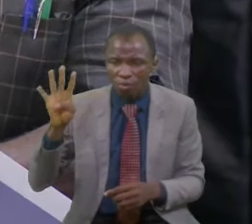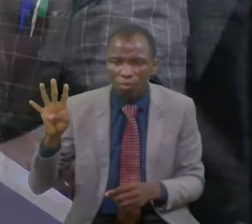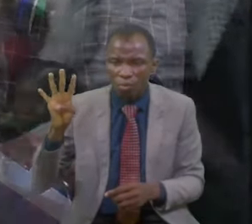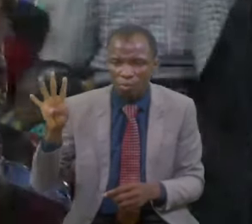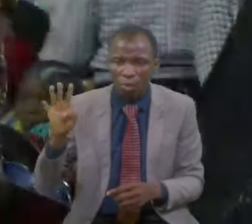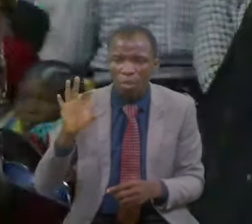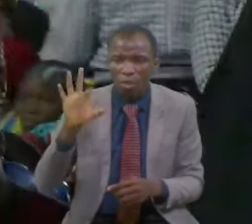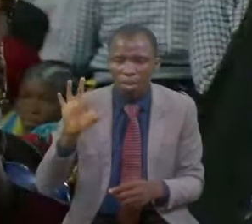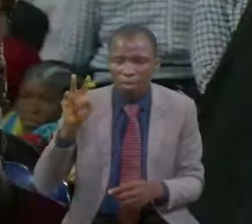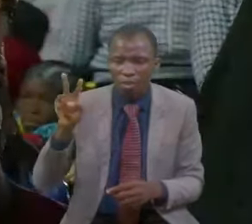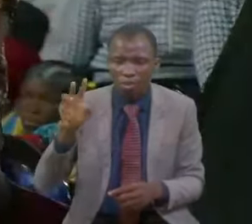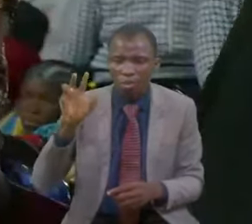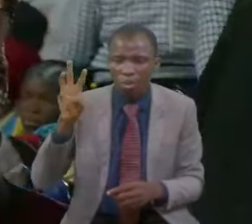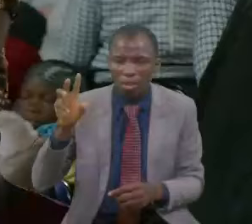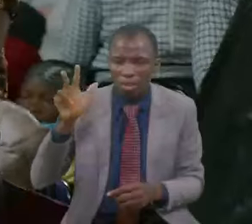+234 91 5444-9263.